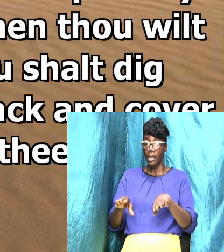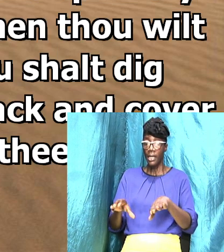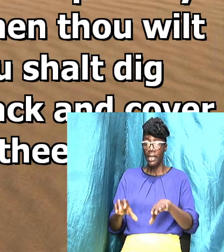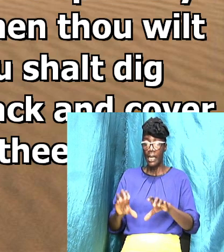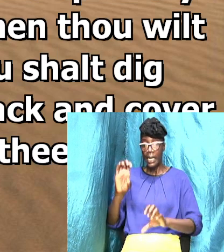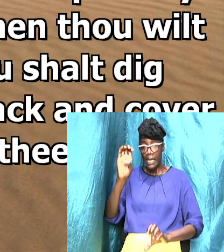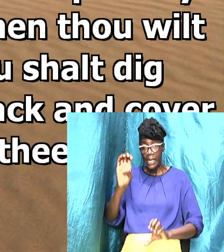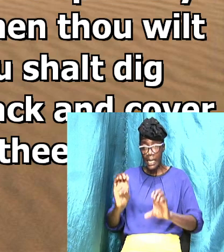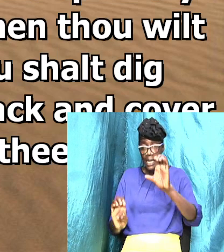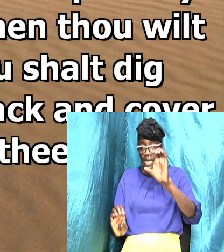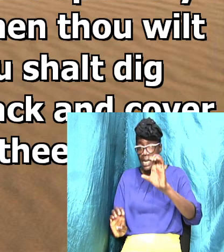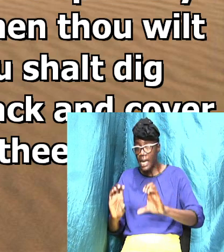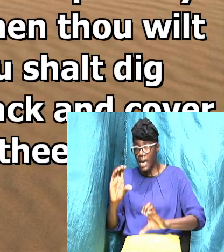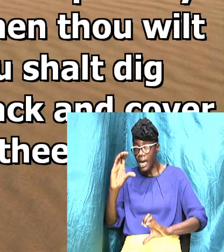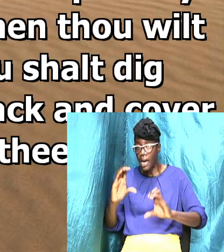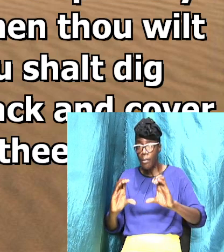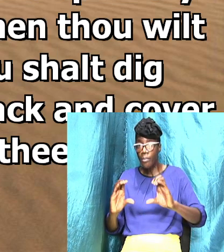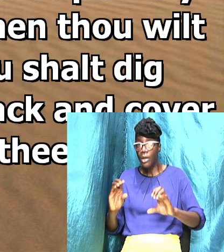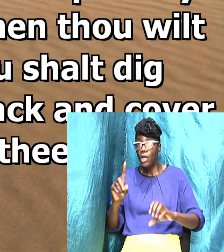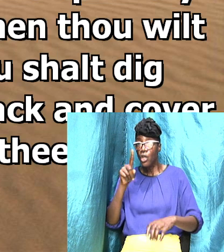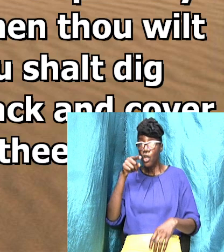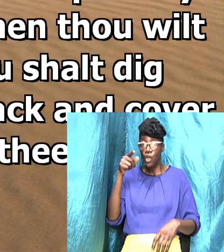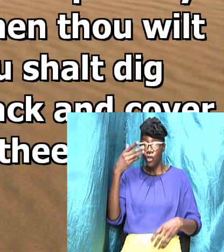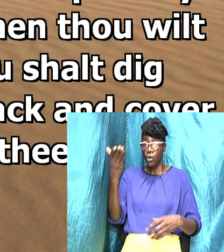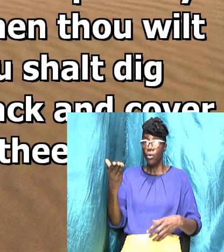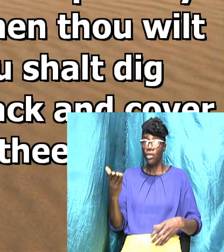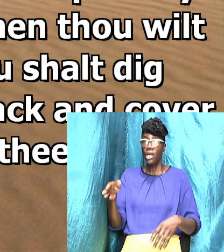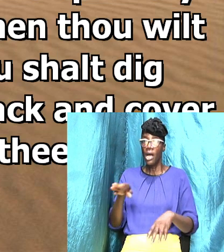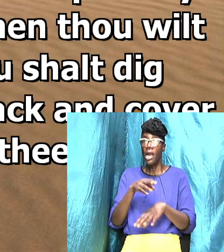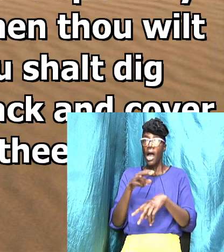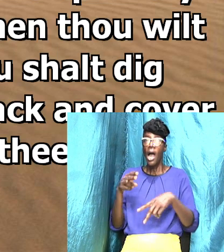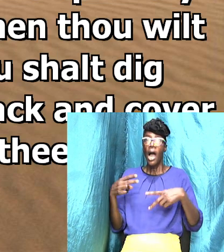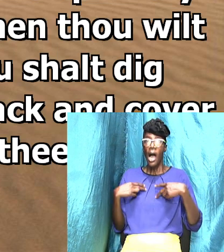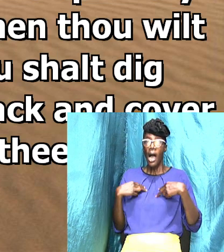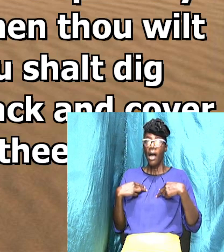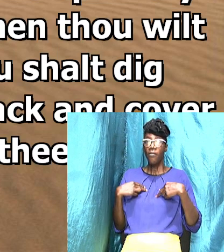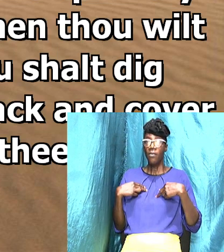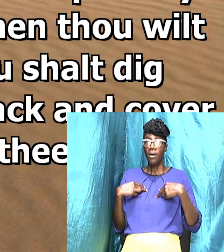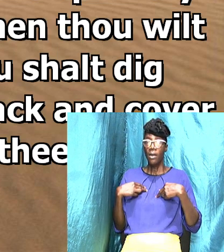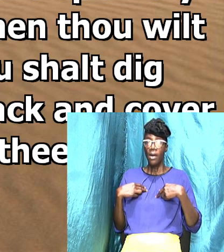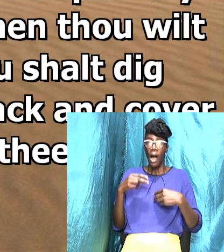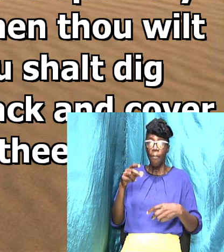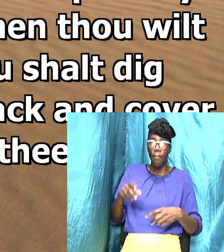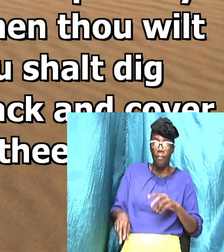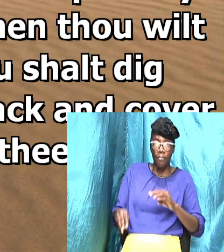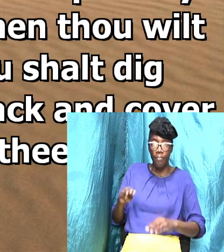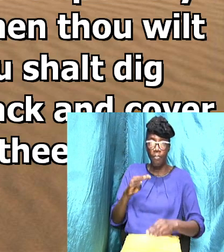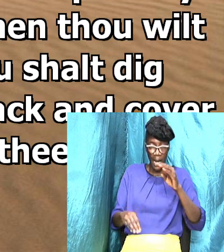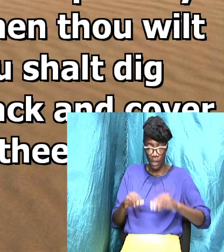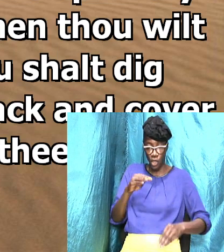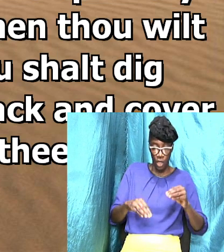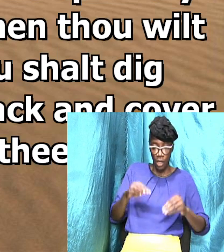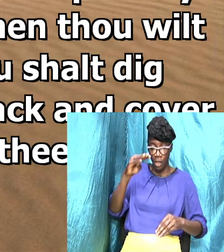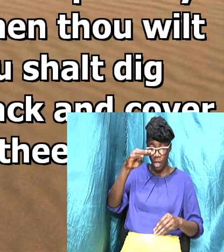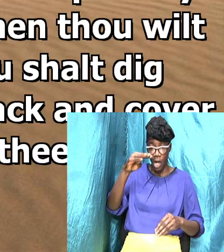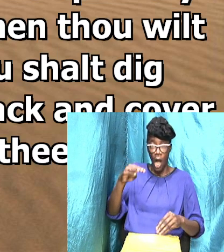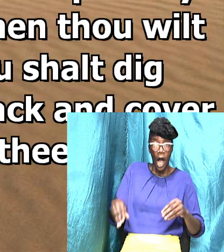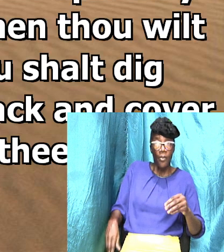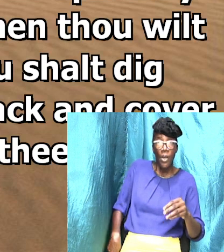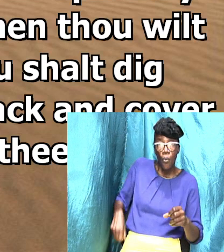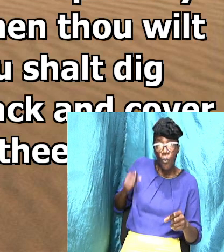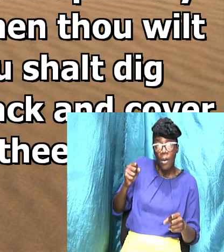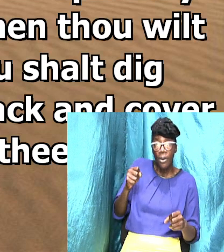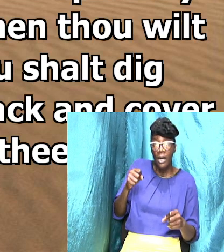here, verse 13. And thou shalt have a paddle upon thy weapon. And it shall be that when thou